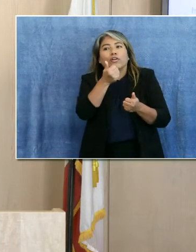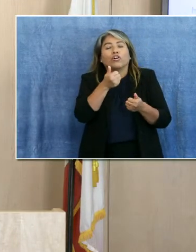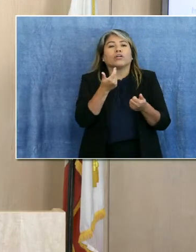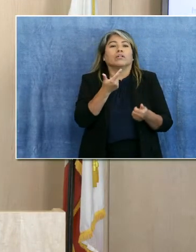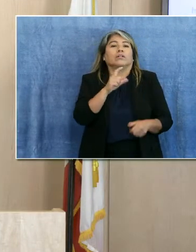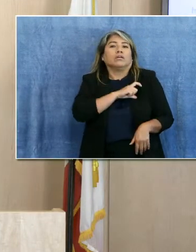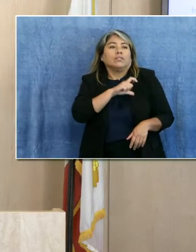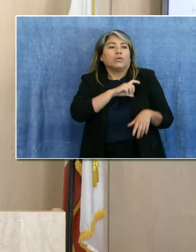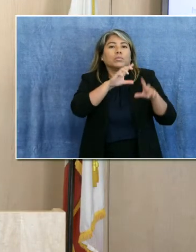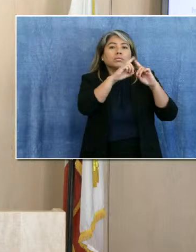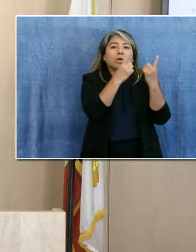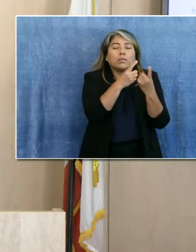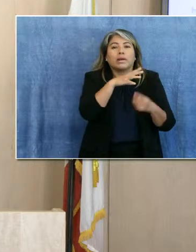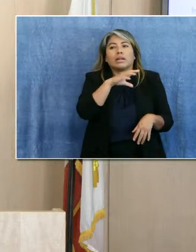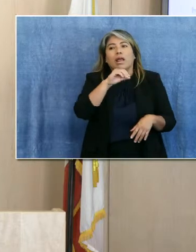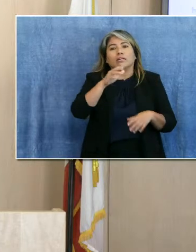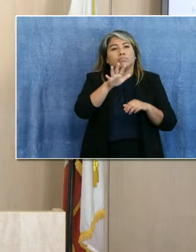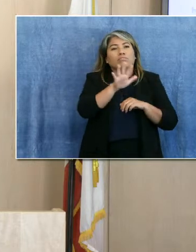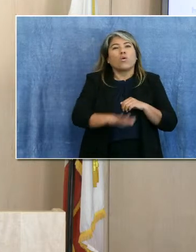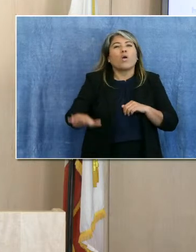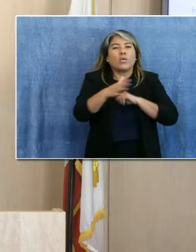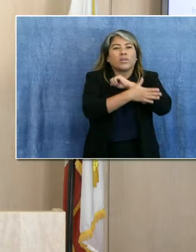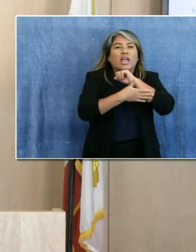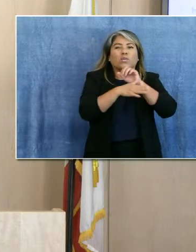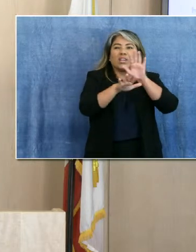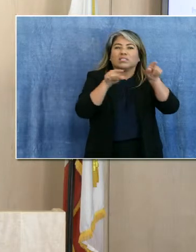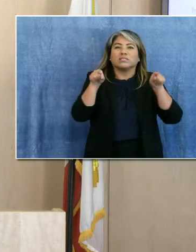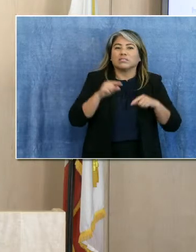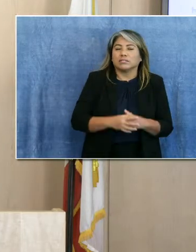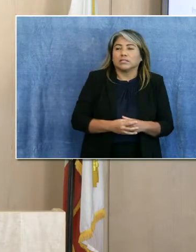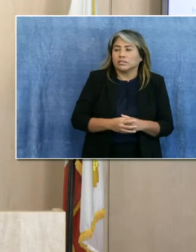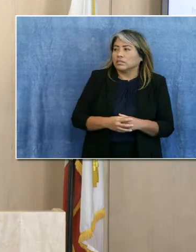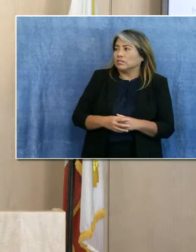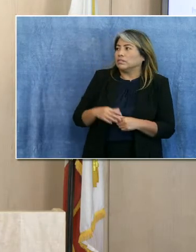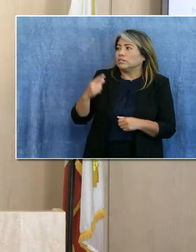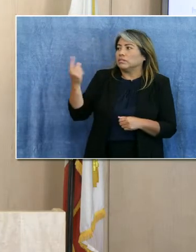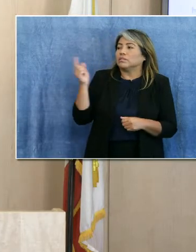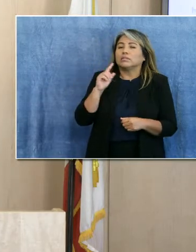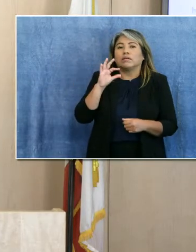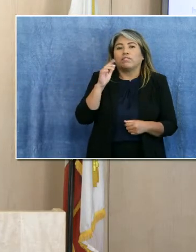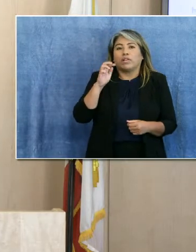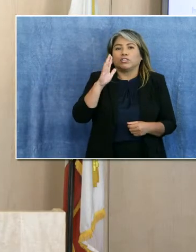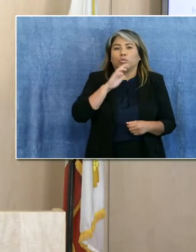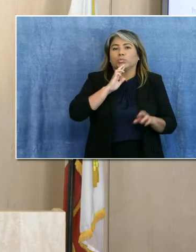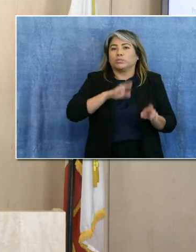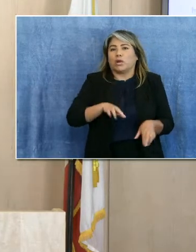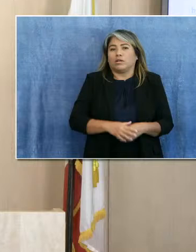county? I'm going to have Supervisor Fletcher respond to that.